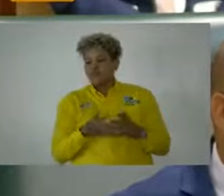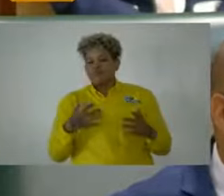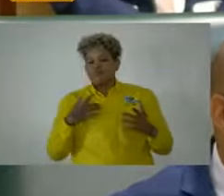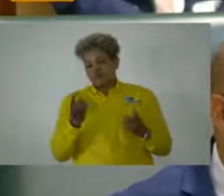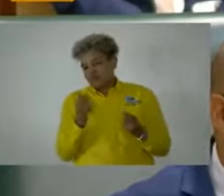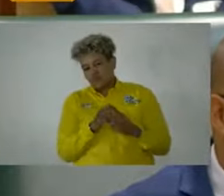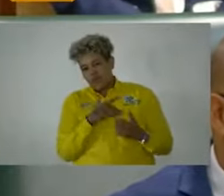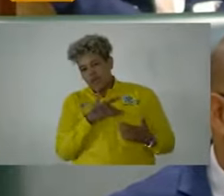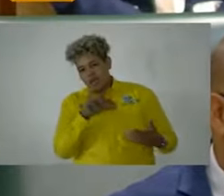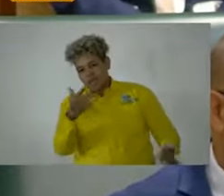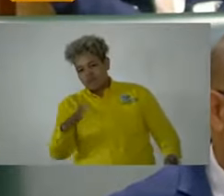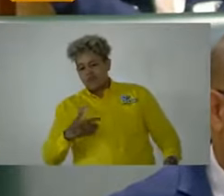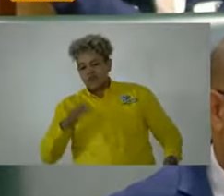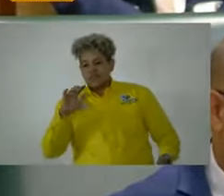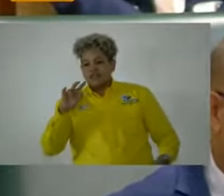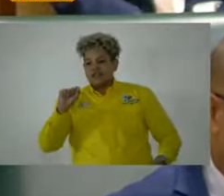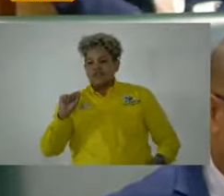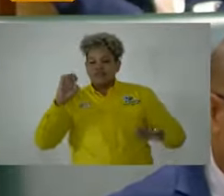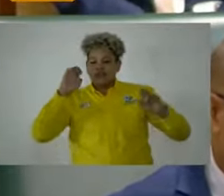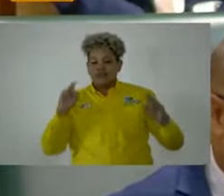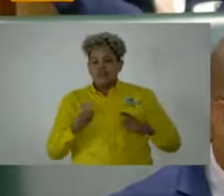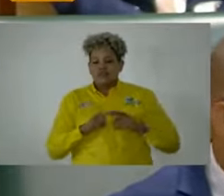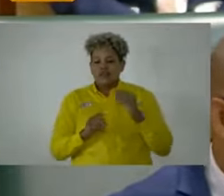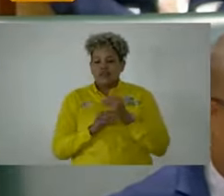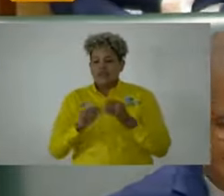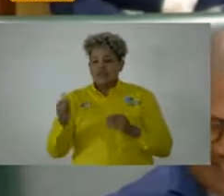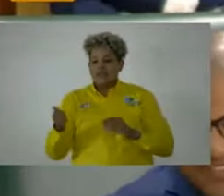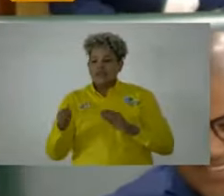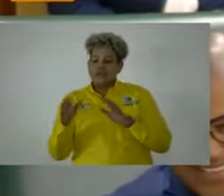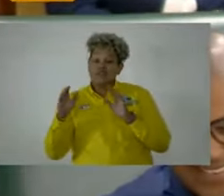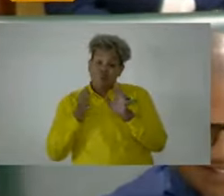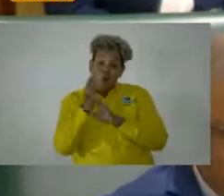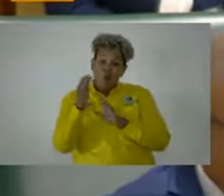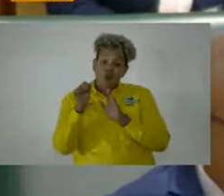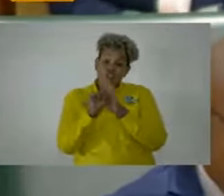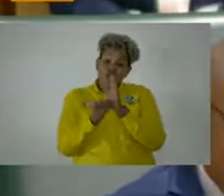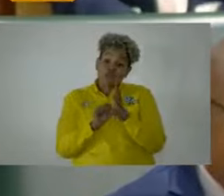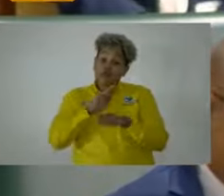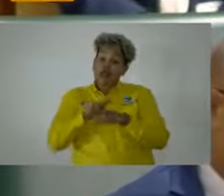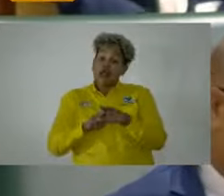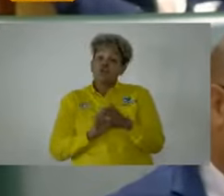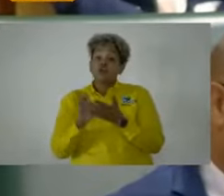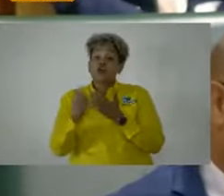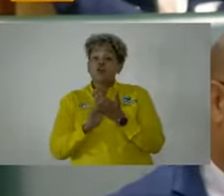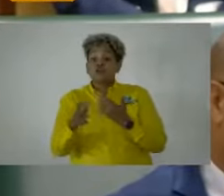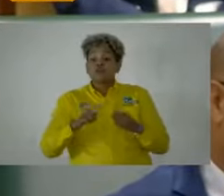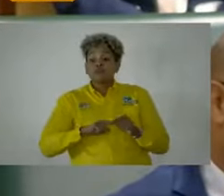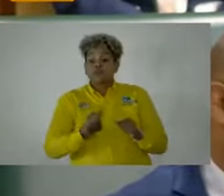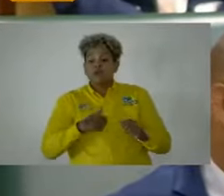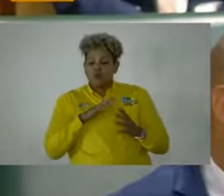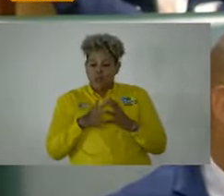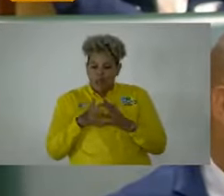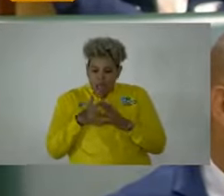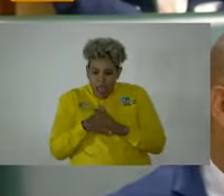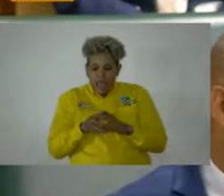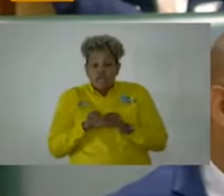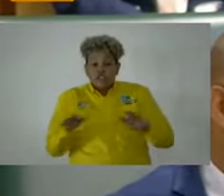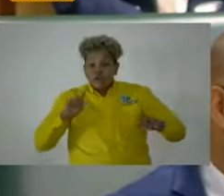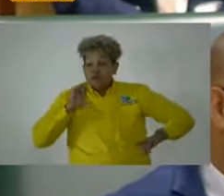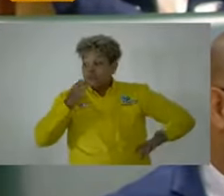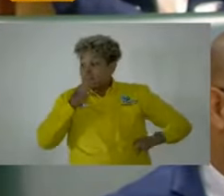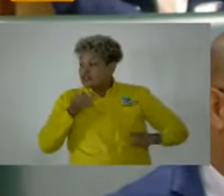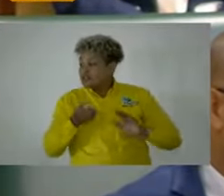We will entrench civics education as a core subject in the national curriculum. We will entrench it to equip